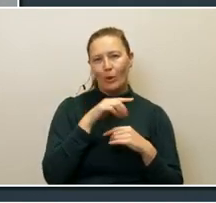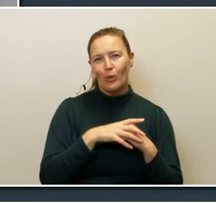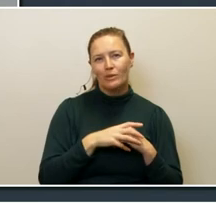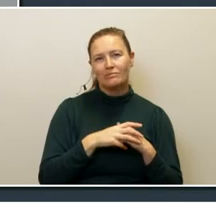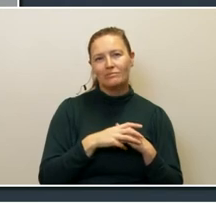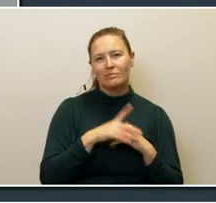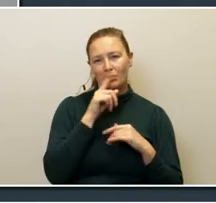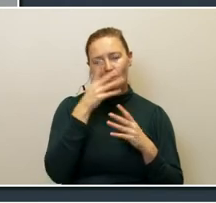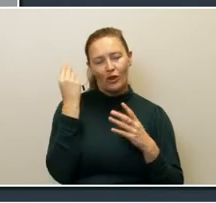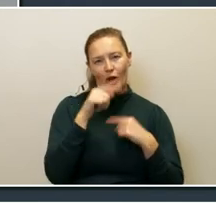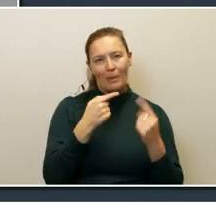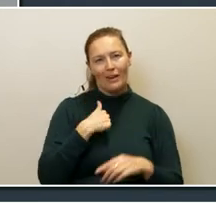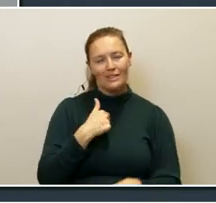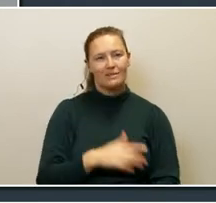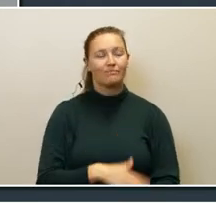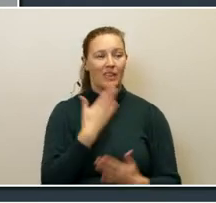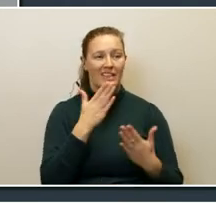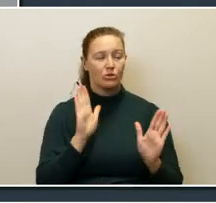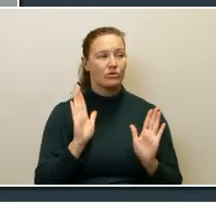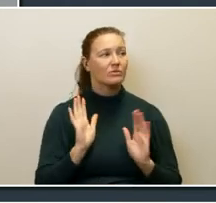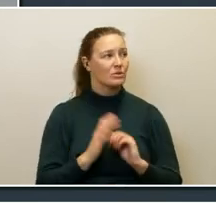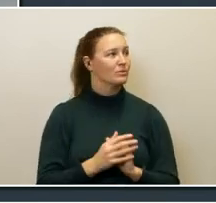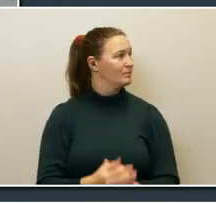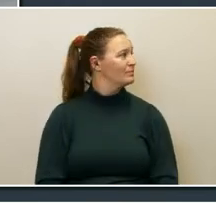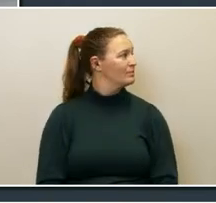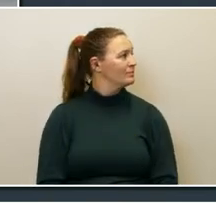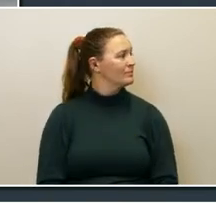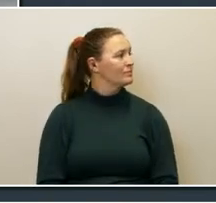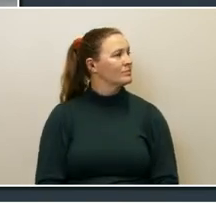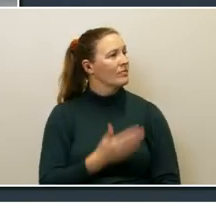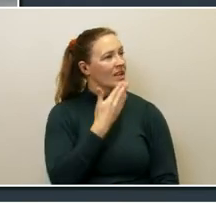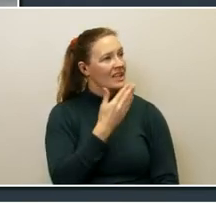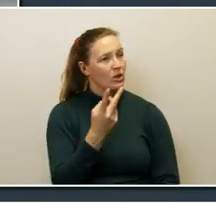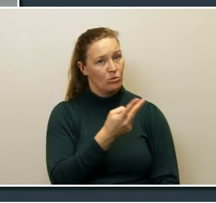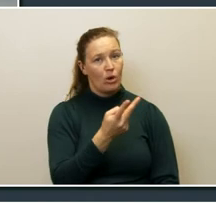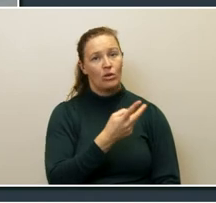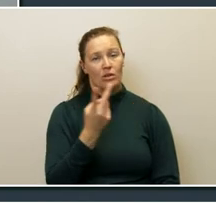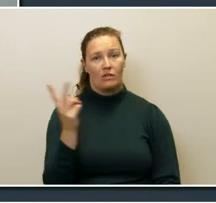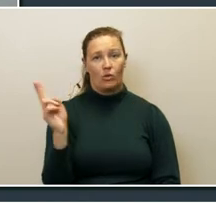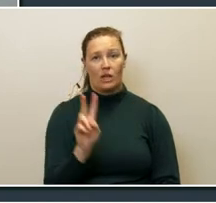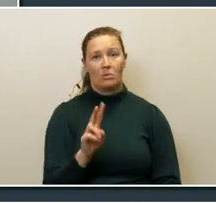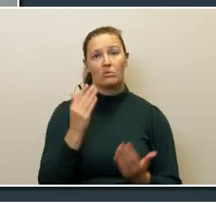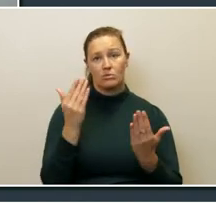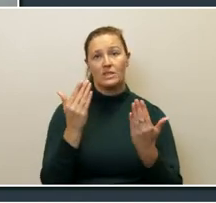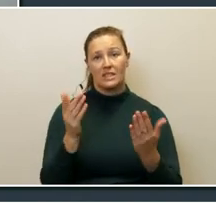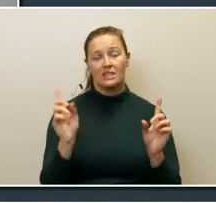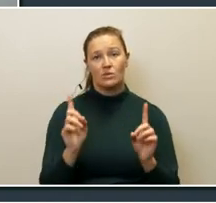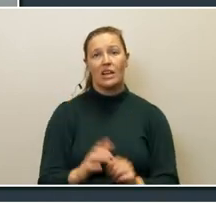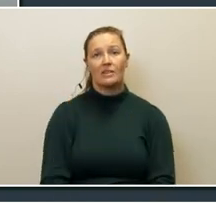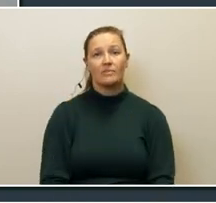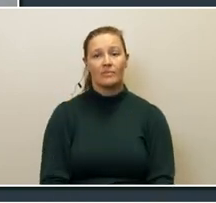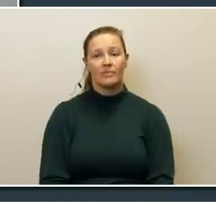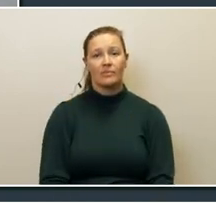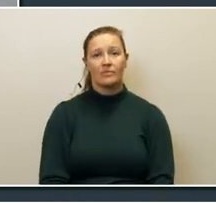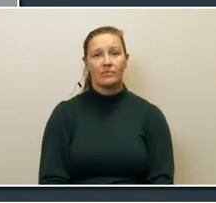that's enough for me. Thank you. Thank you for listening to us. Well, thank you, Phil and Evie, for coming and presenting to us